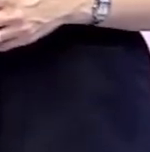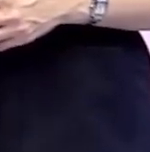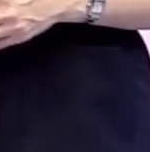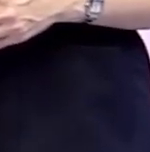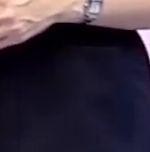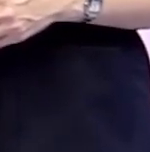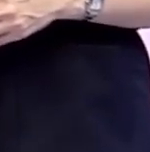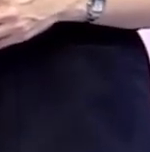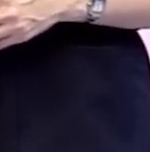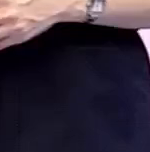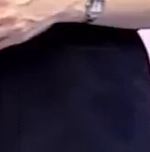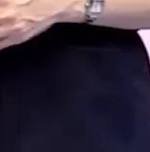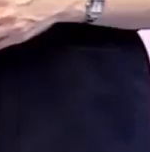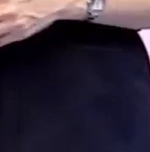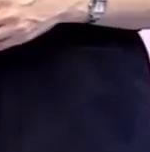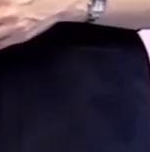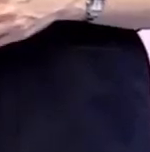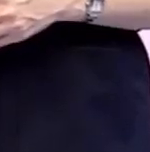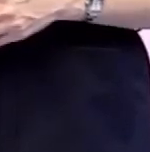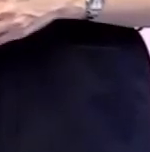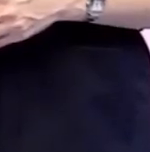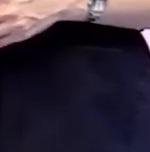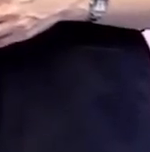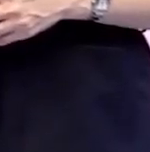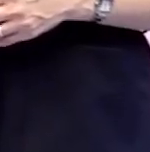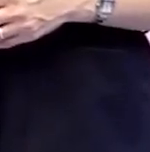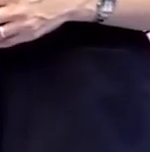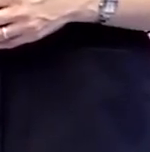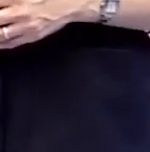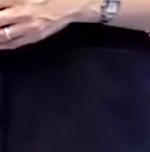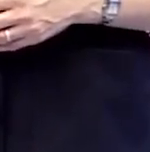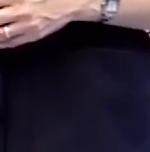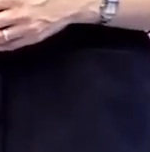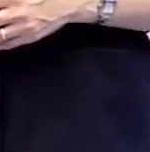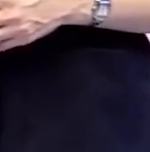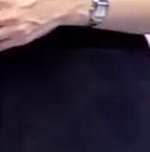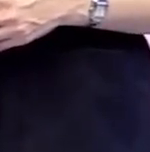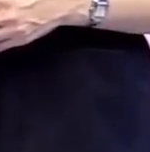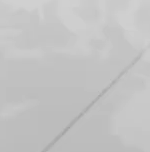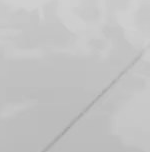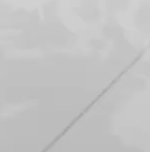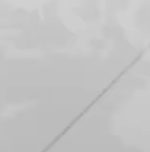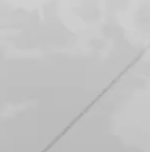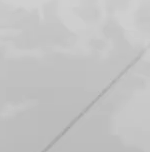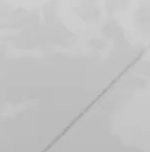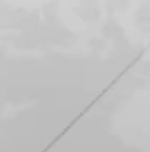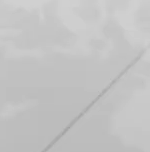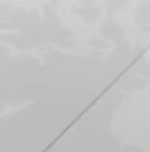samahan niyo kami sa GMA Pinoy TV at sa www.gmanews.tv.